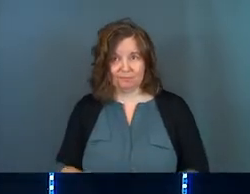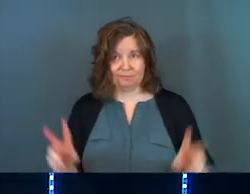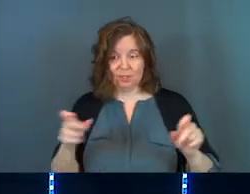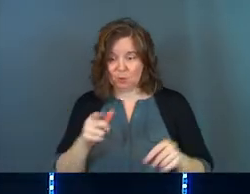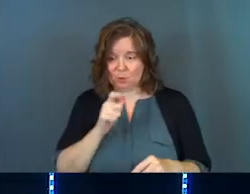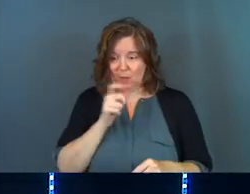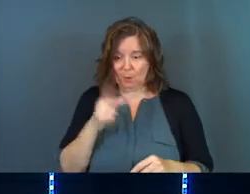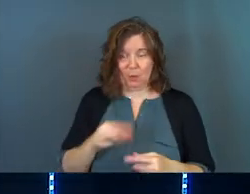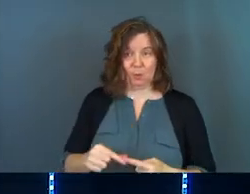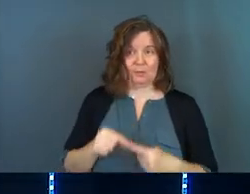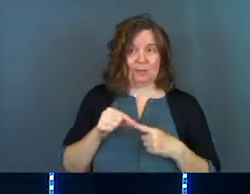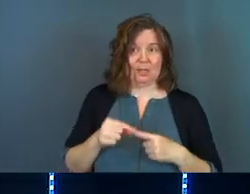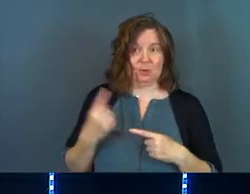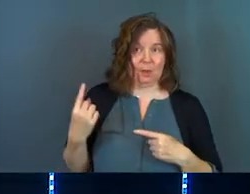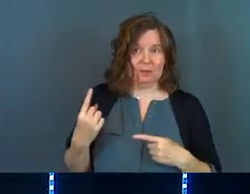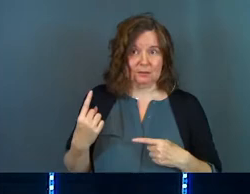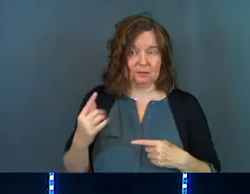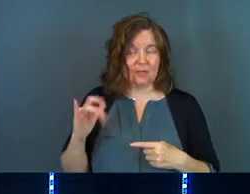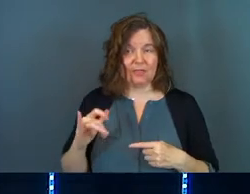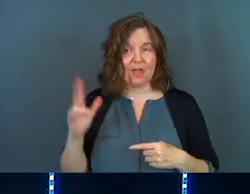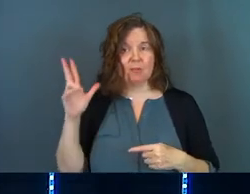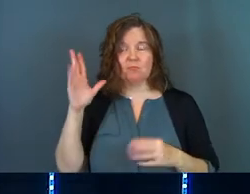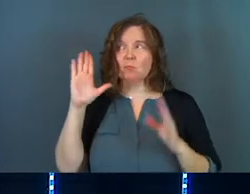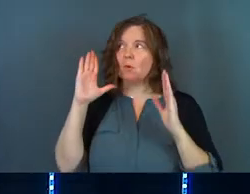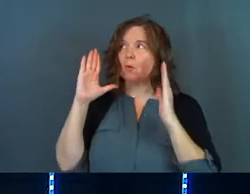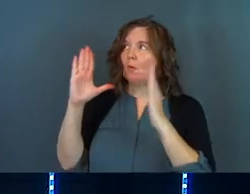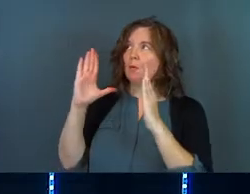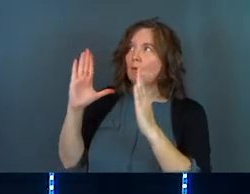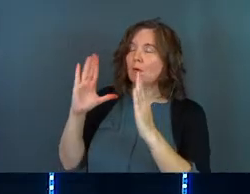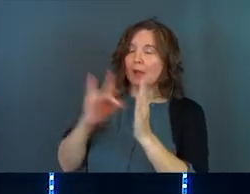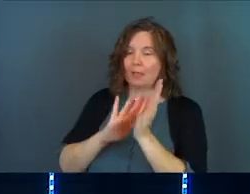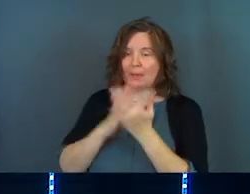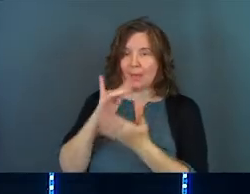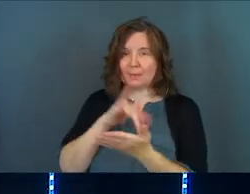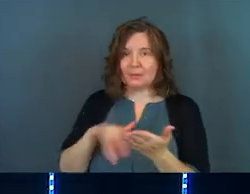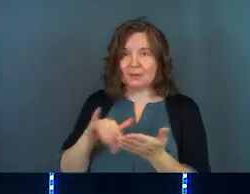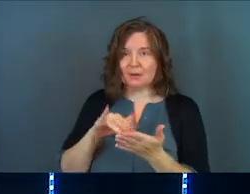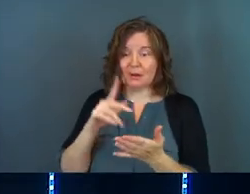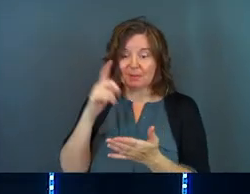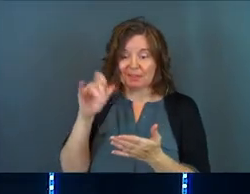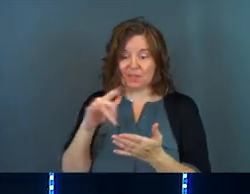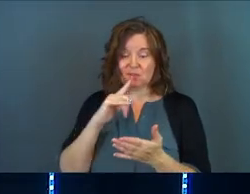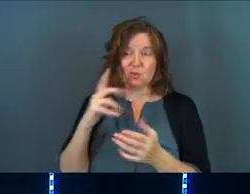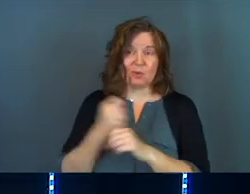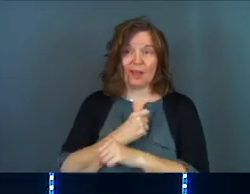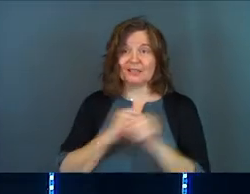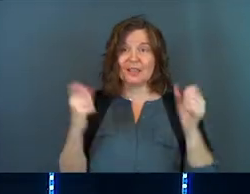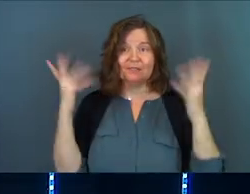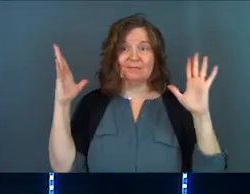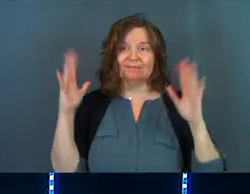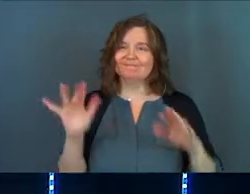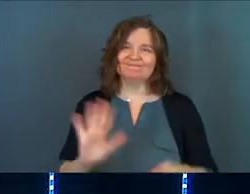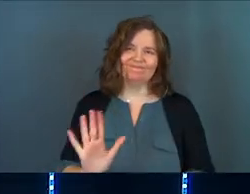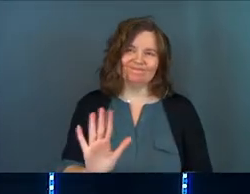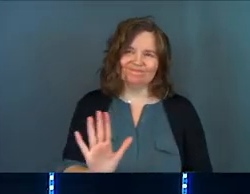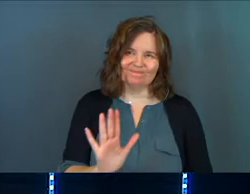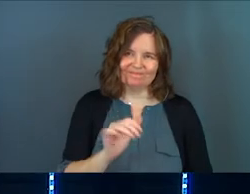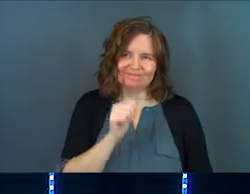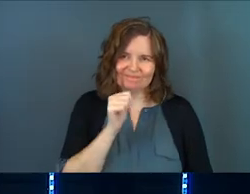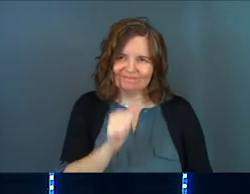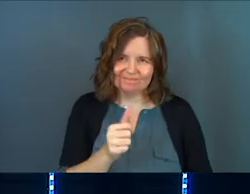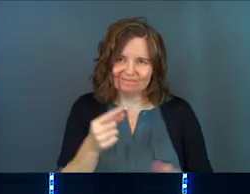You weren't one of those special ones that listened extra hard at the Bible study, and therefore you got saved. That's just not